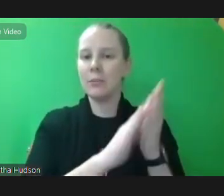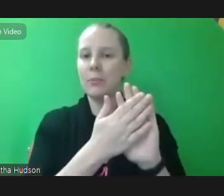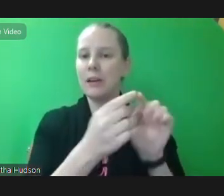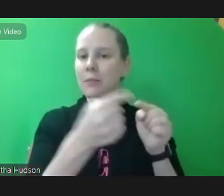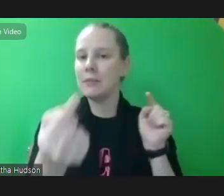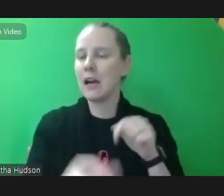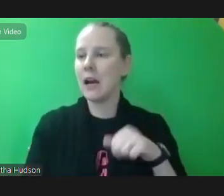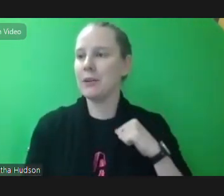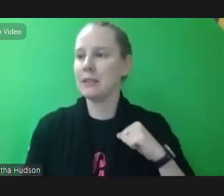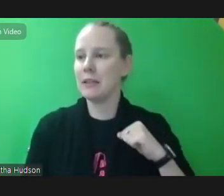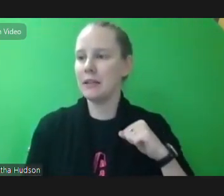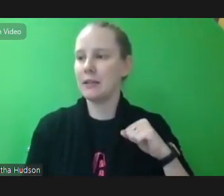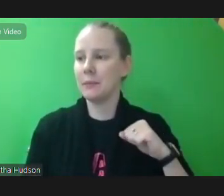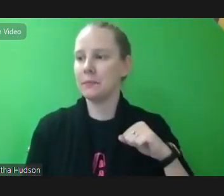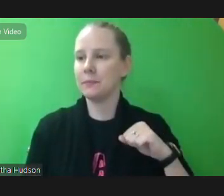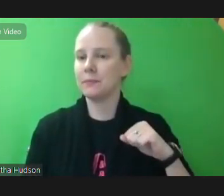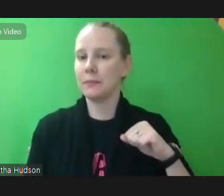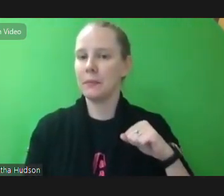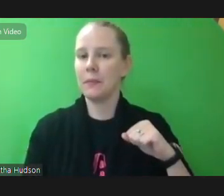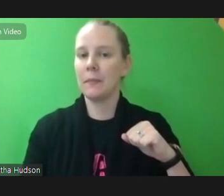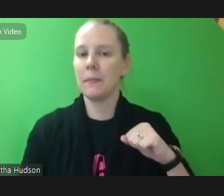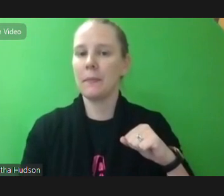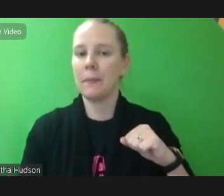x becomes the opposite.